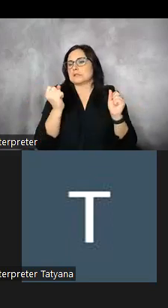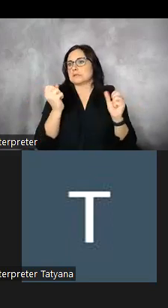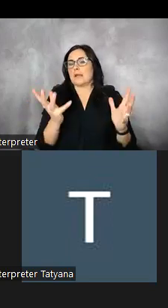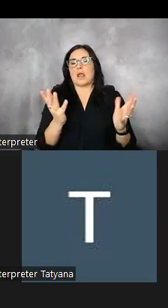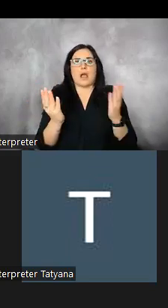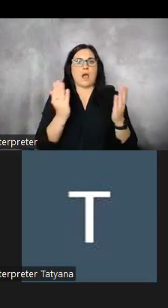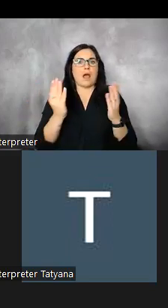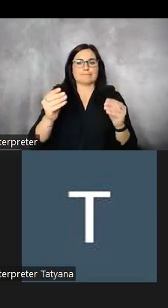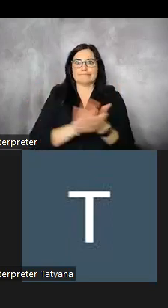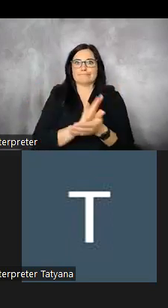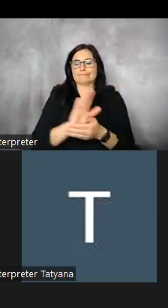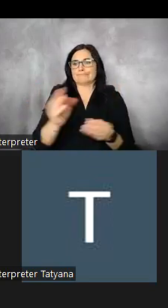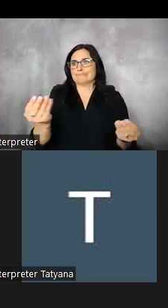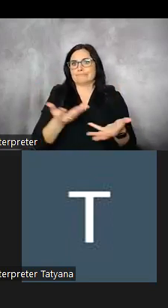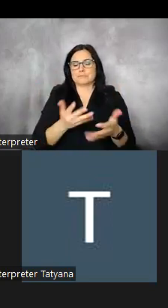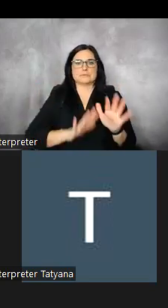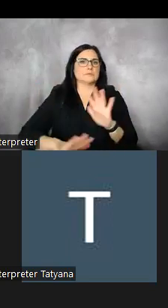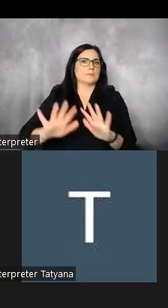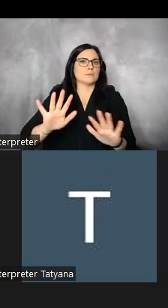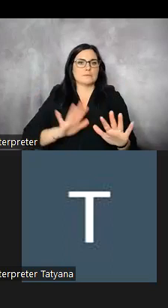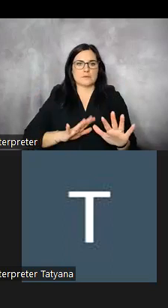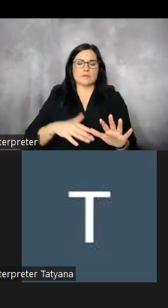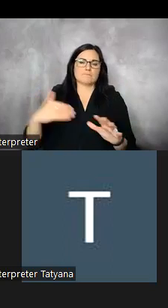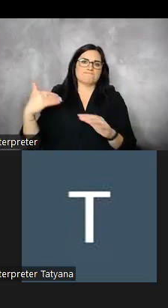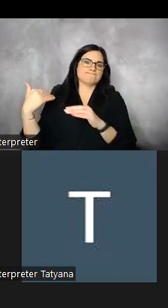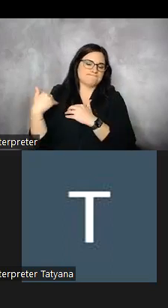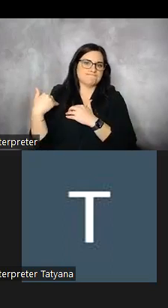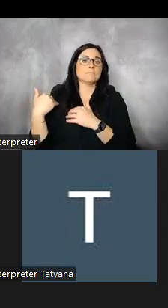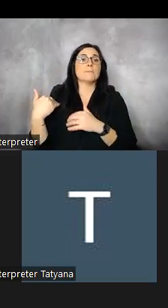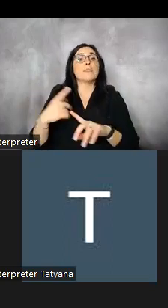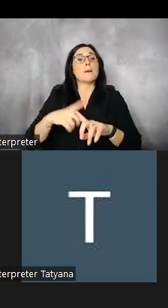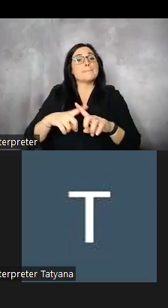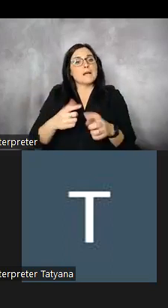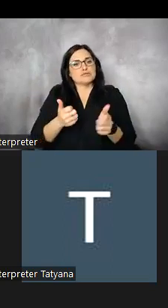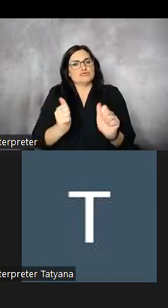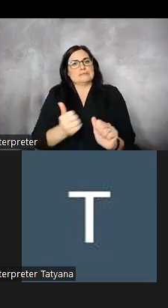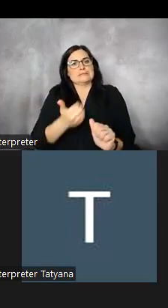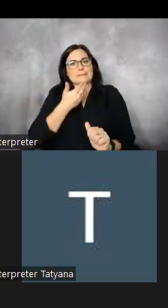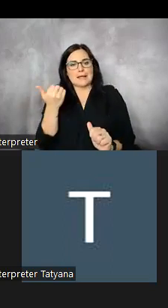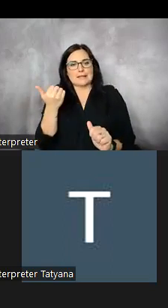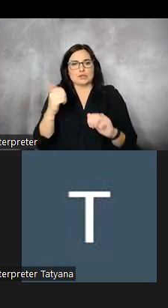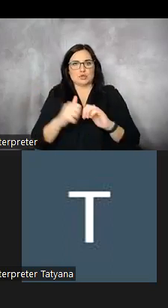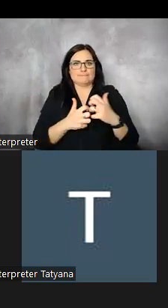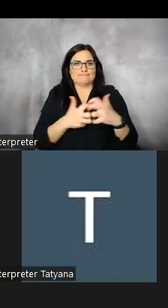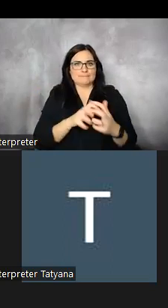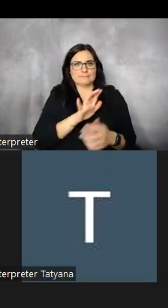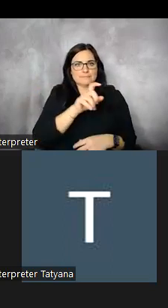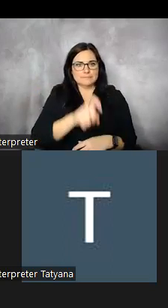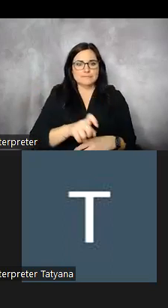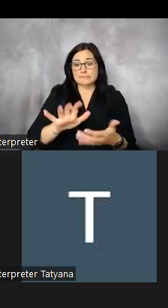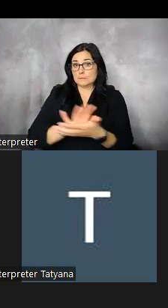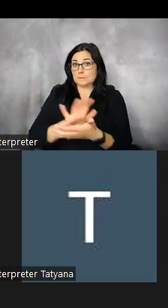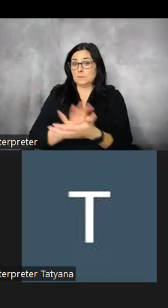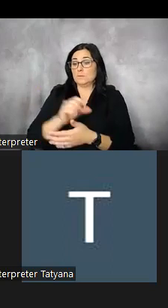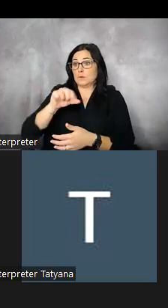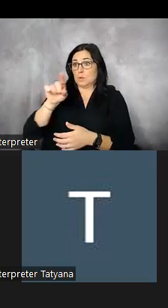all handing out handouts at different times, it gets to be a real mess. But we've kind of come up with some ways to deal with that and deal with handouts and quizzes and